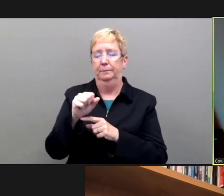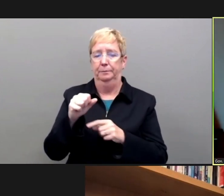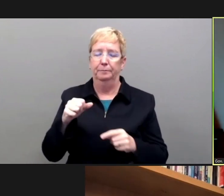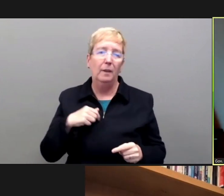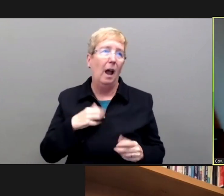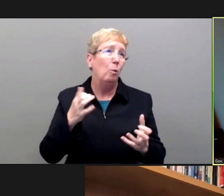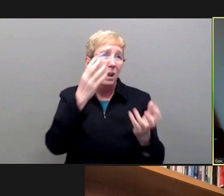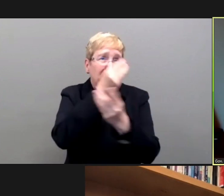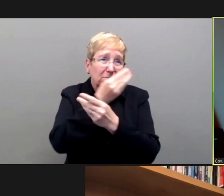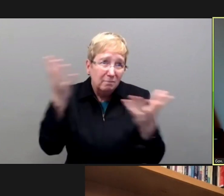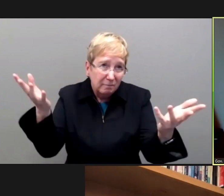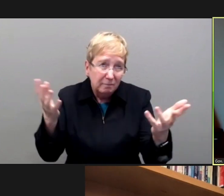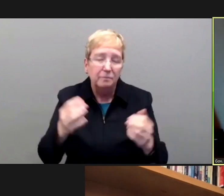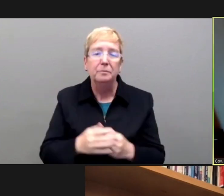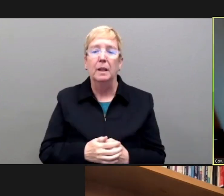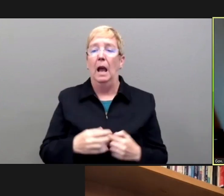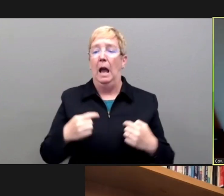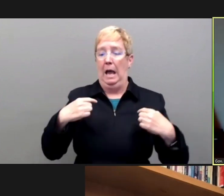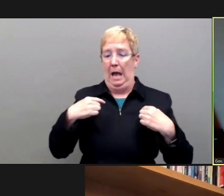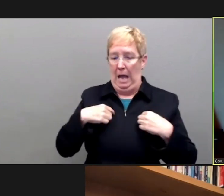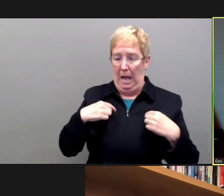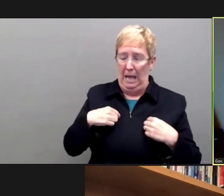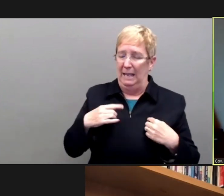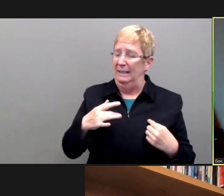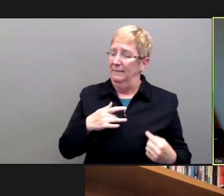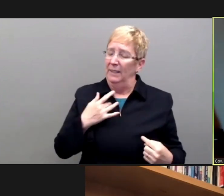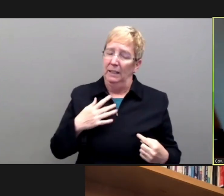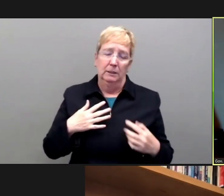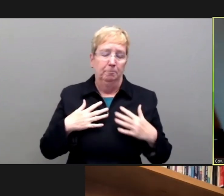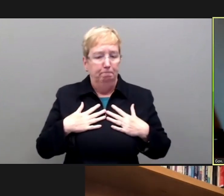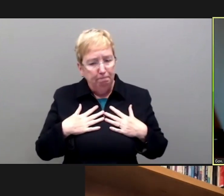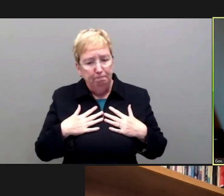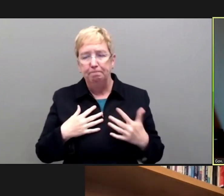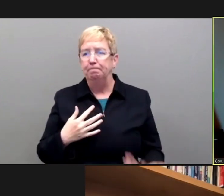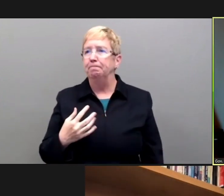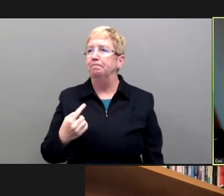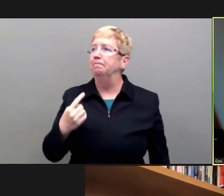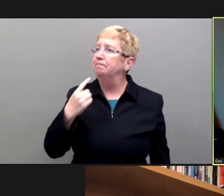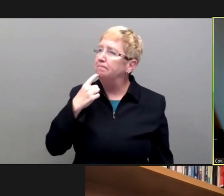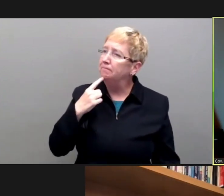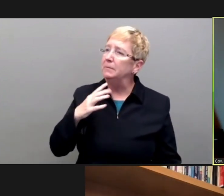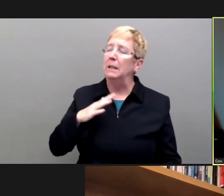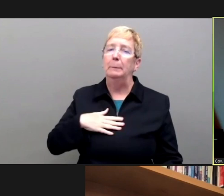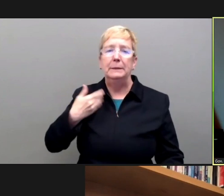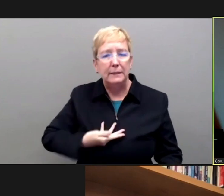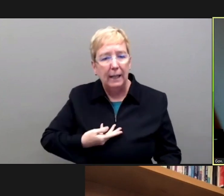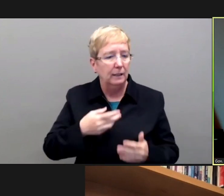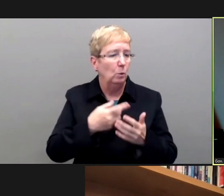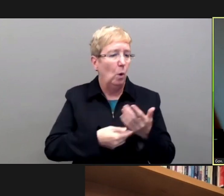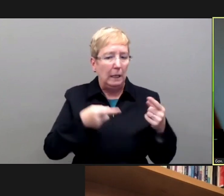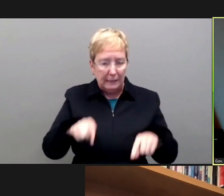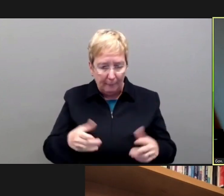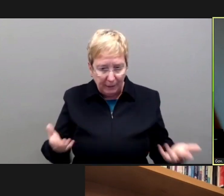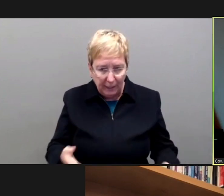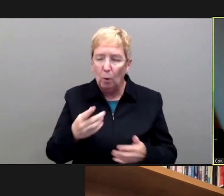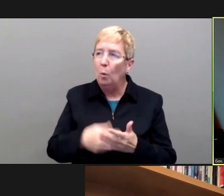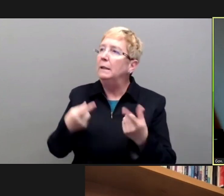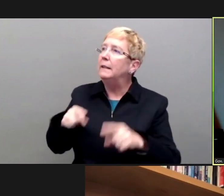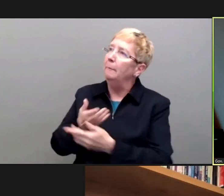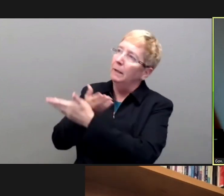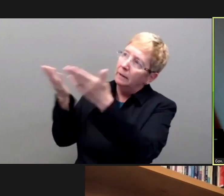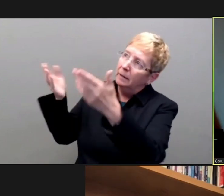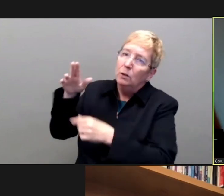While I am clearly distraught, we all should be, about what's occurring in New Mexico and across the country, that we are